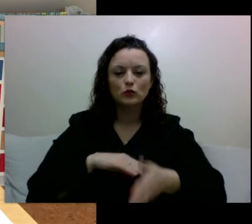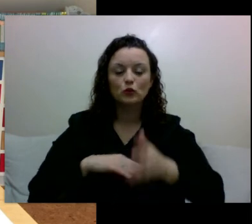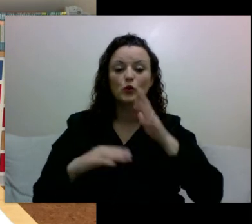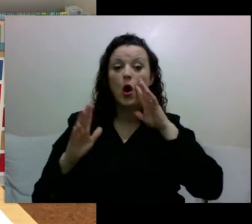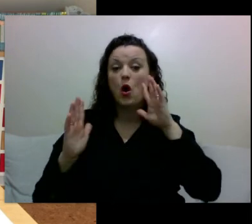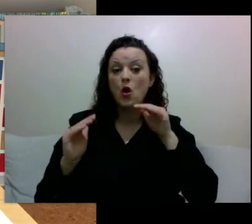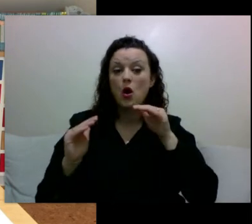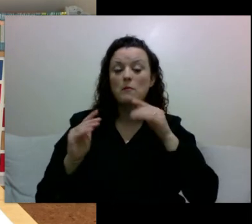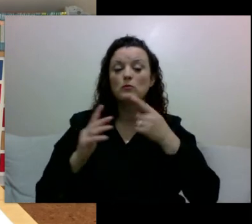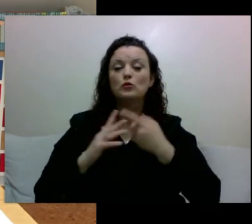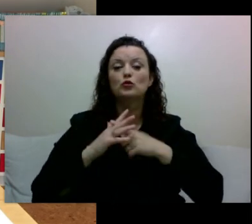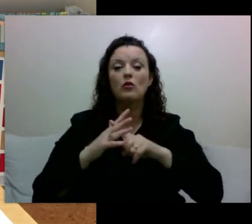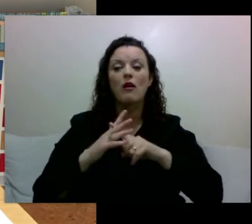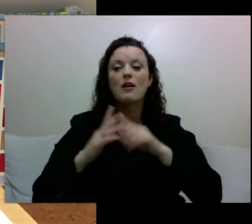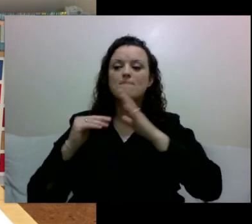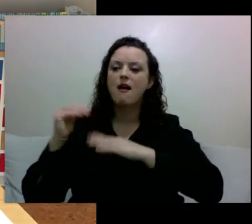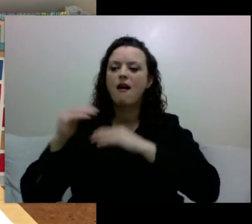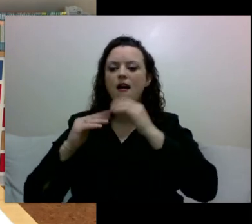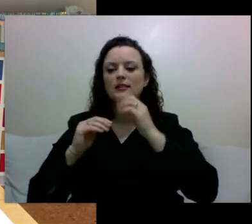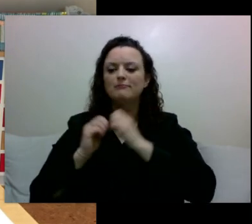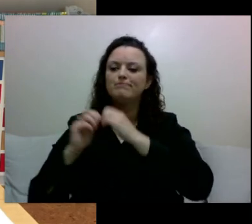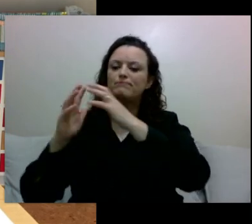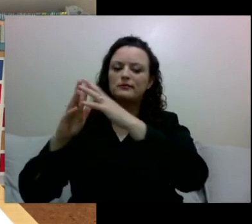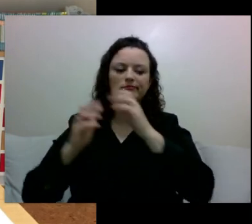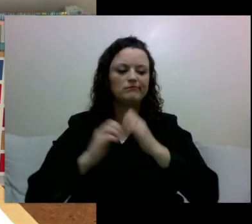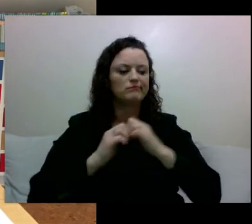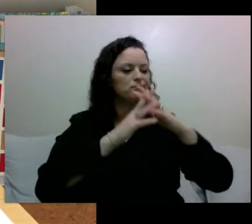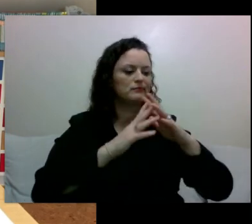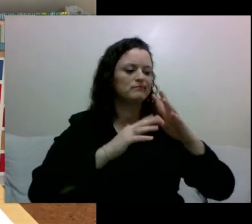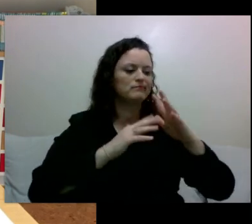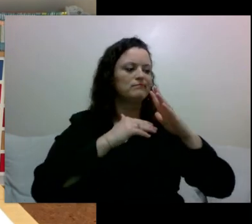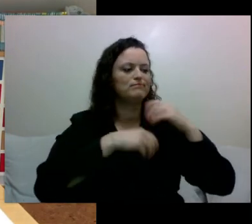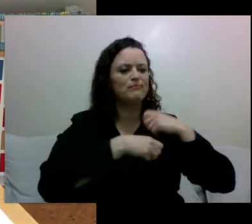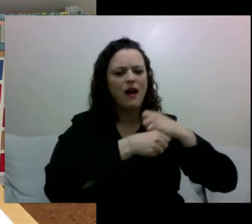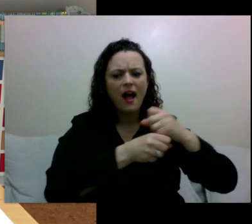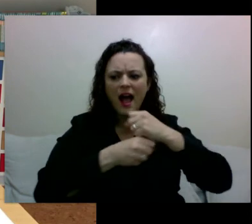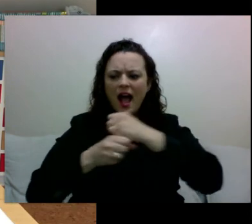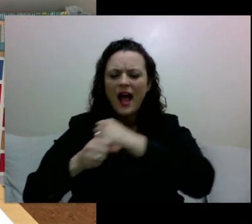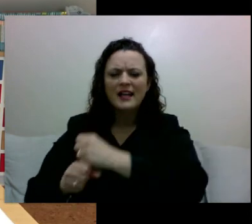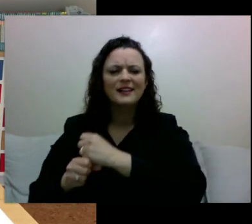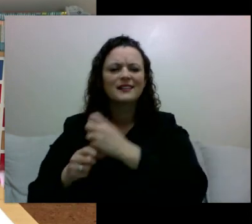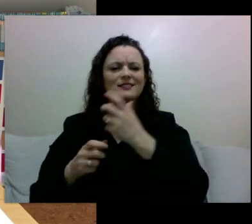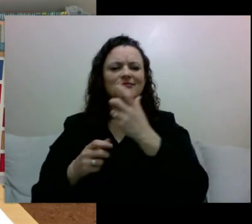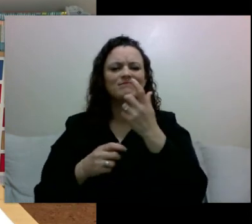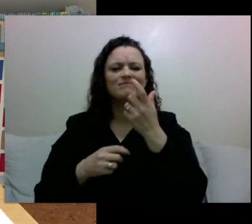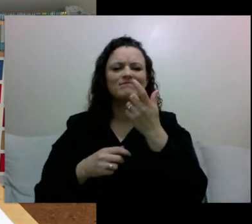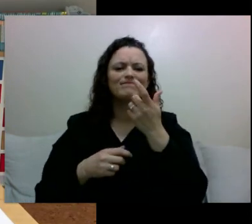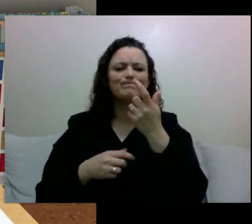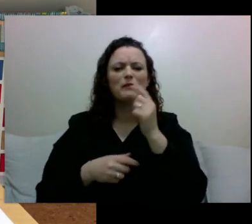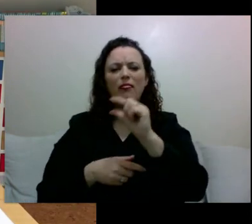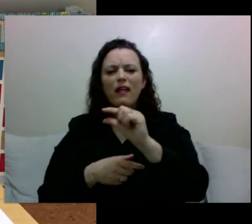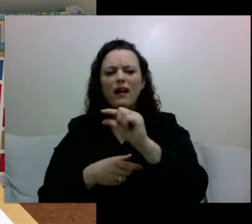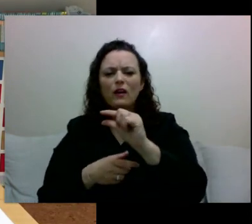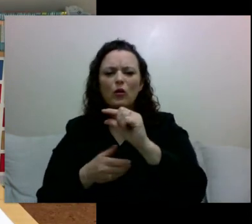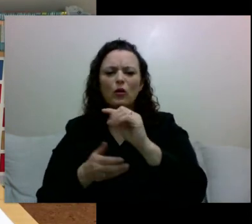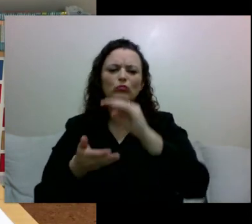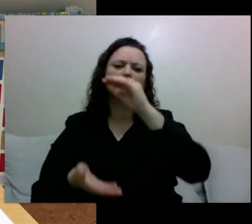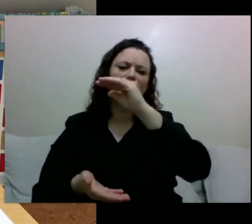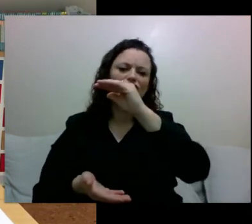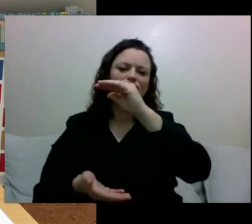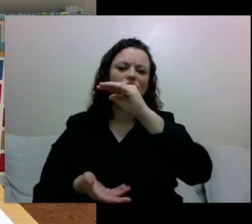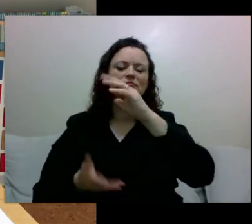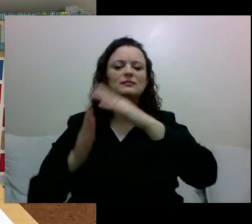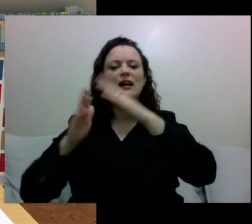building and making and creating little, maybe not so little, houses,